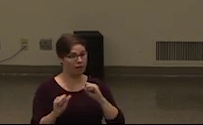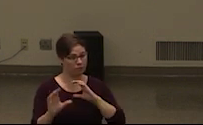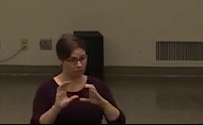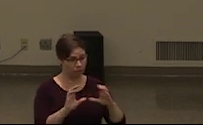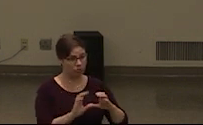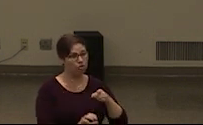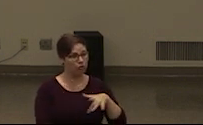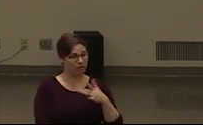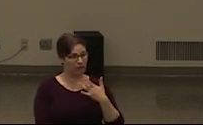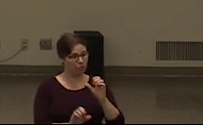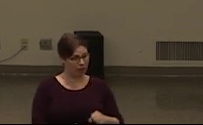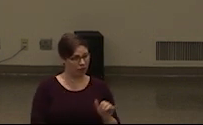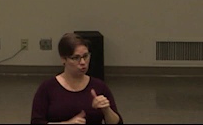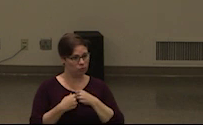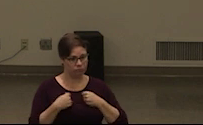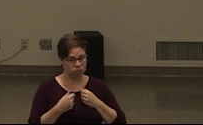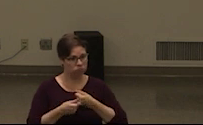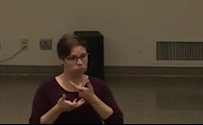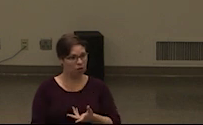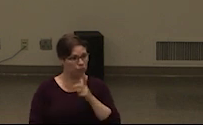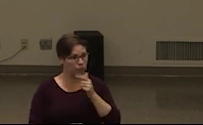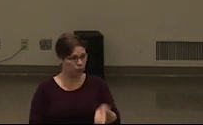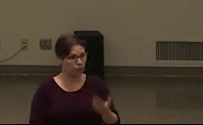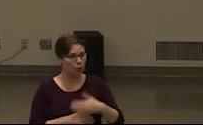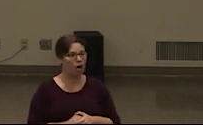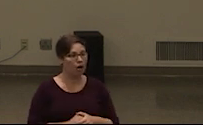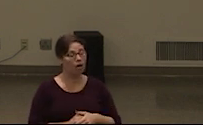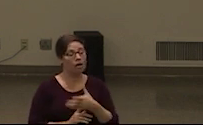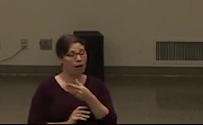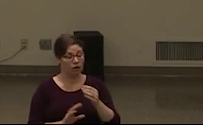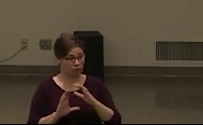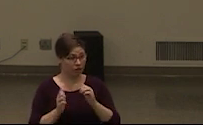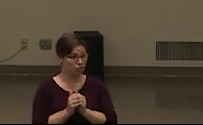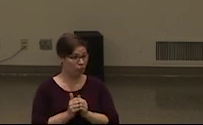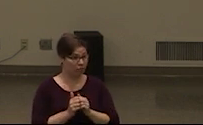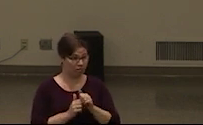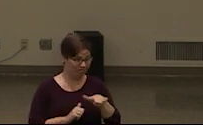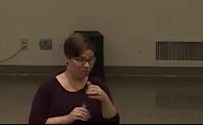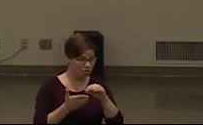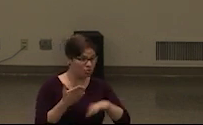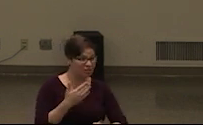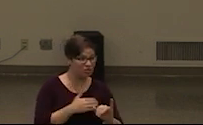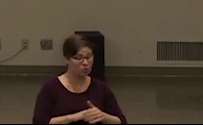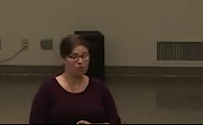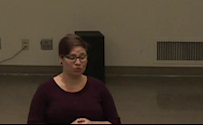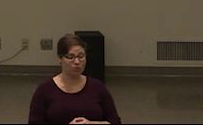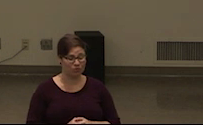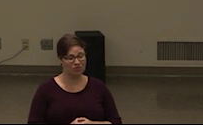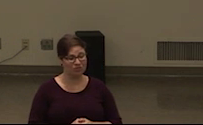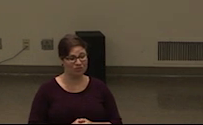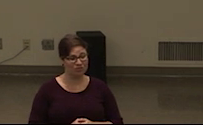bring yourself to the conversations you have with your peers and what we build together today.